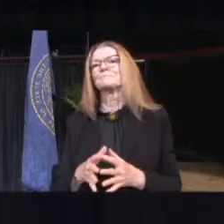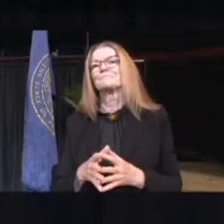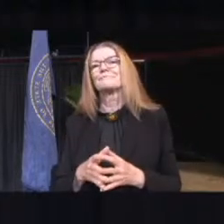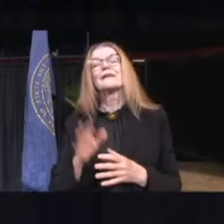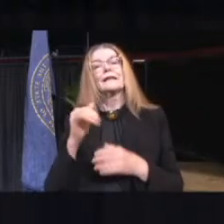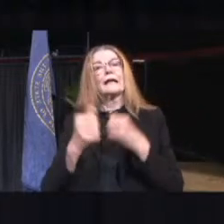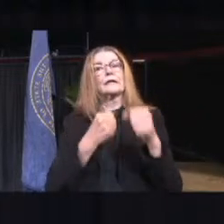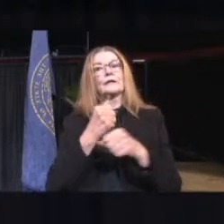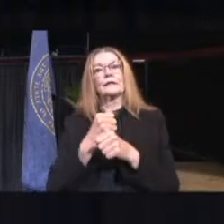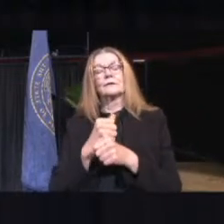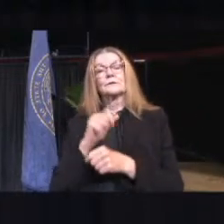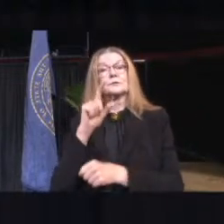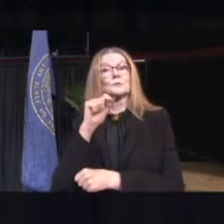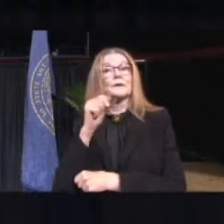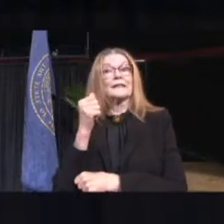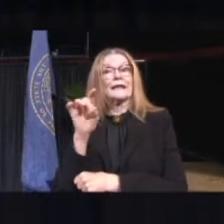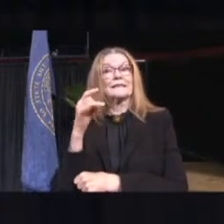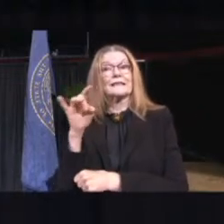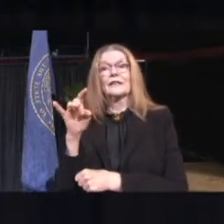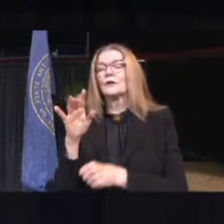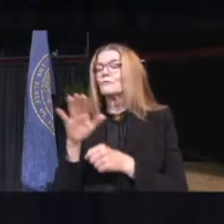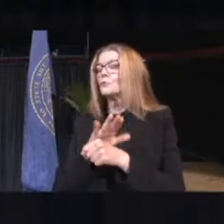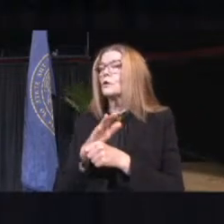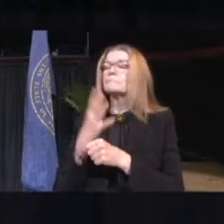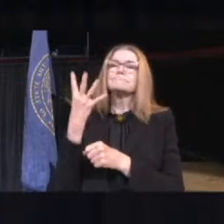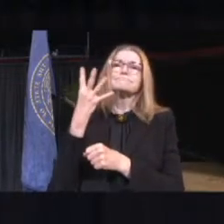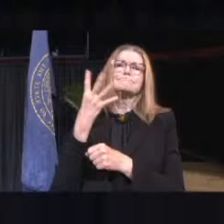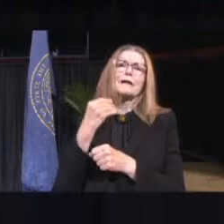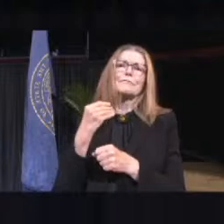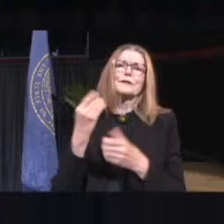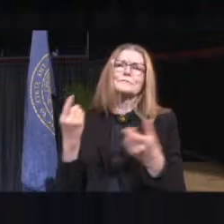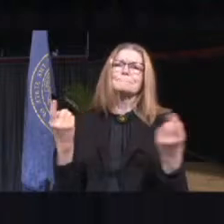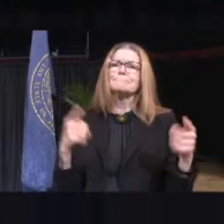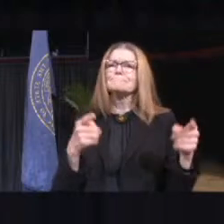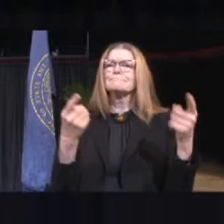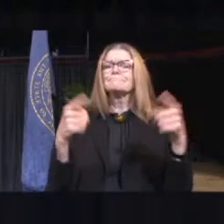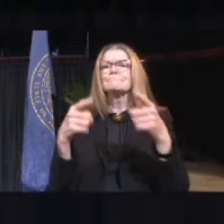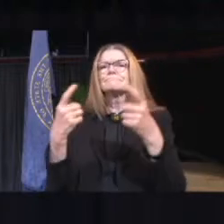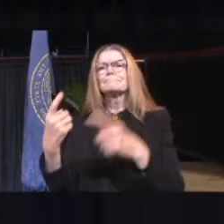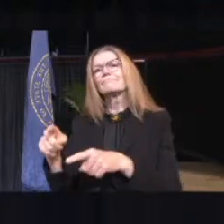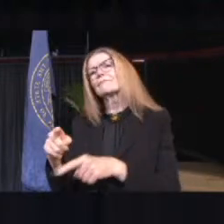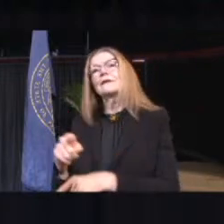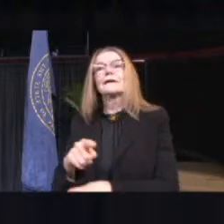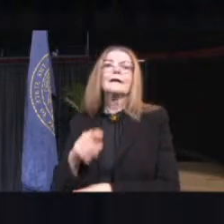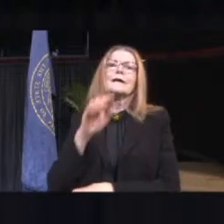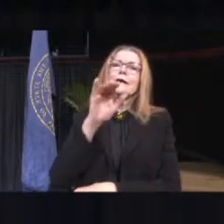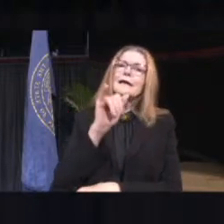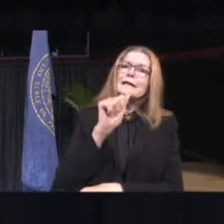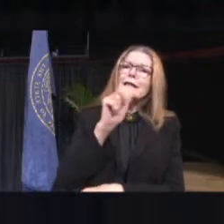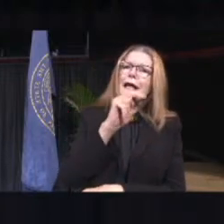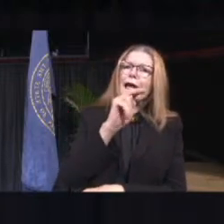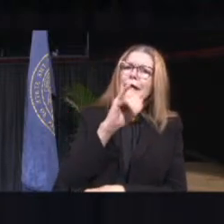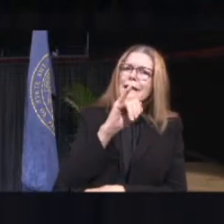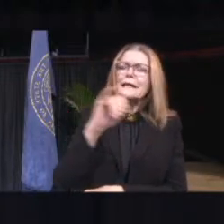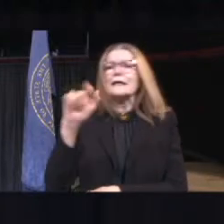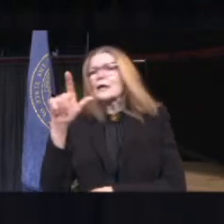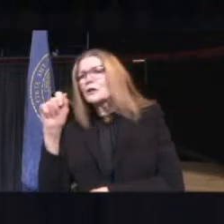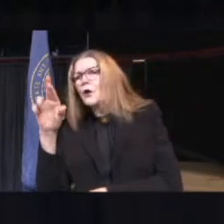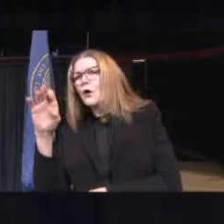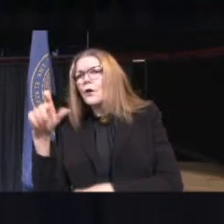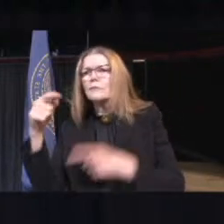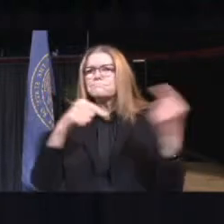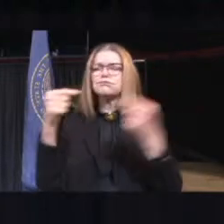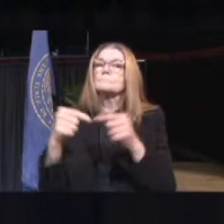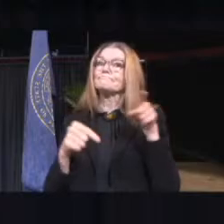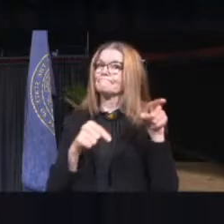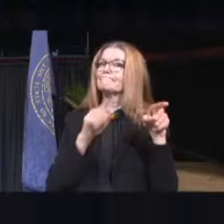That year, 2018, was full of lovely events. We had the Yanny versus Laurel debate. It was Yanny.